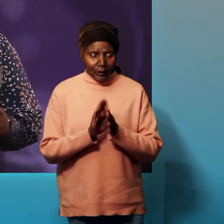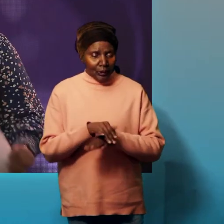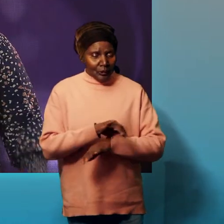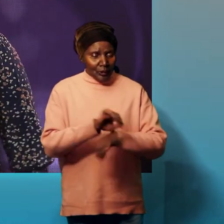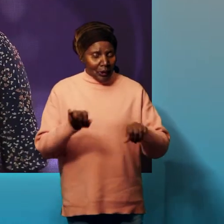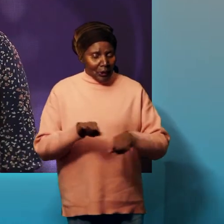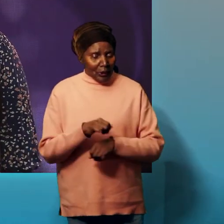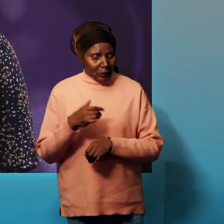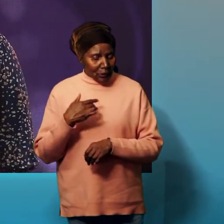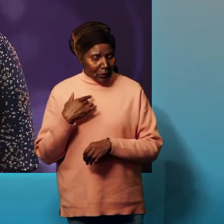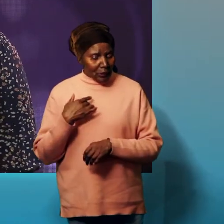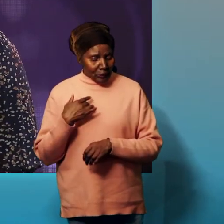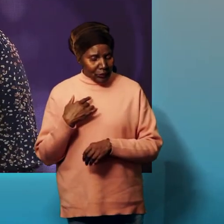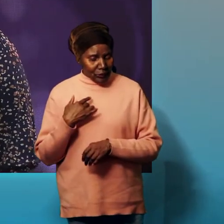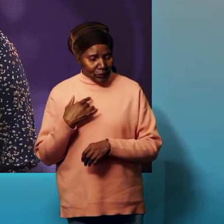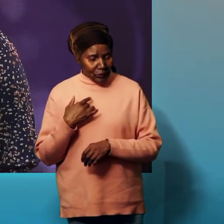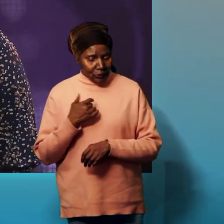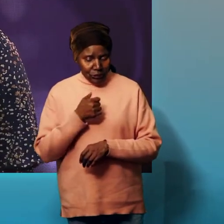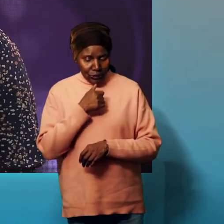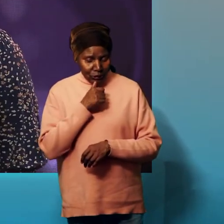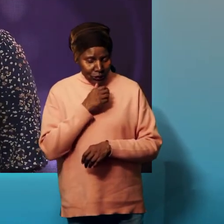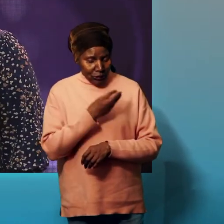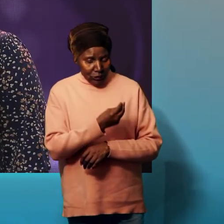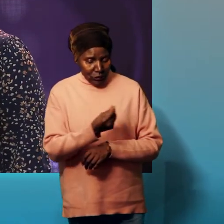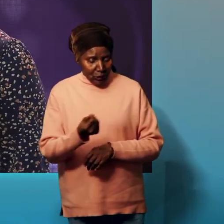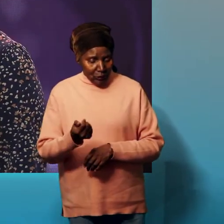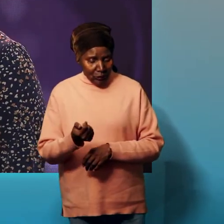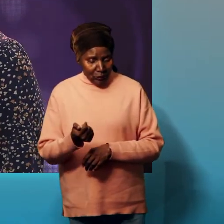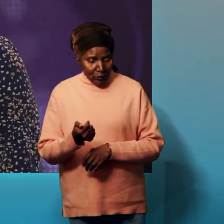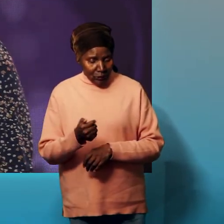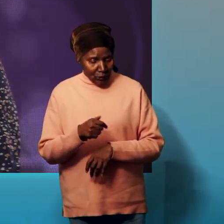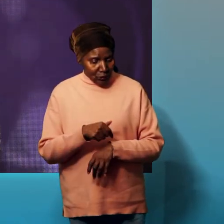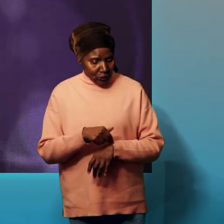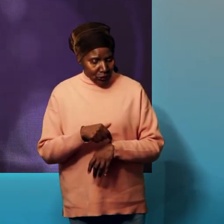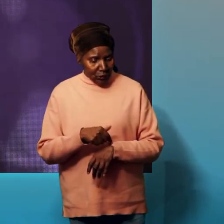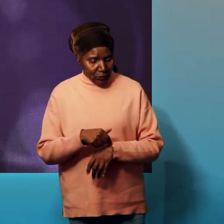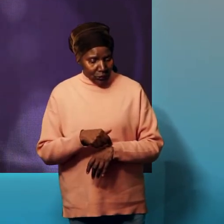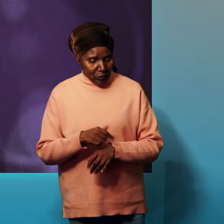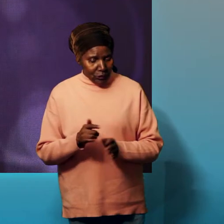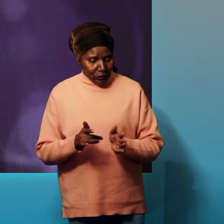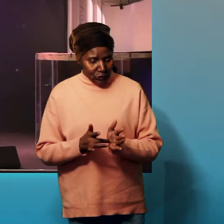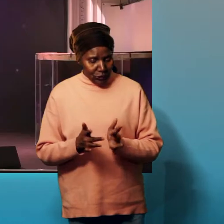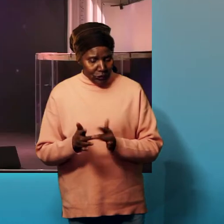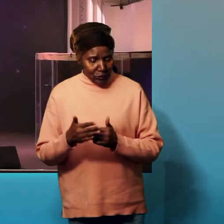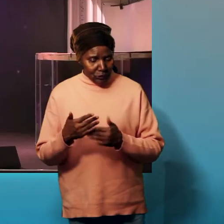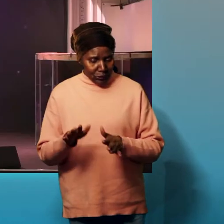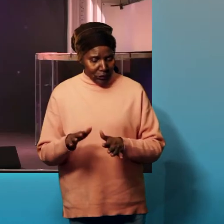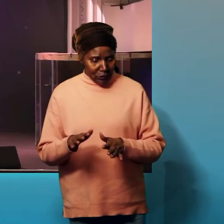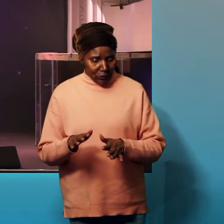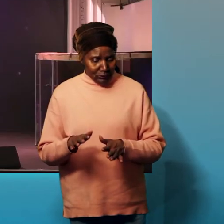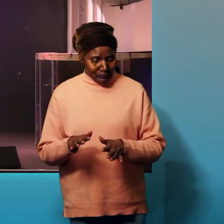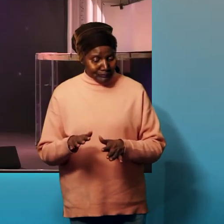to come and just share and lead us in prayer out of what we've chosen. Bless you.